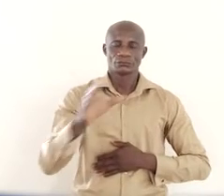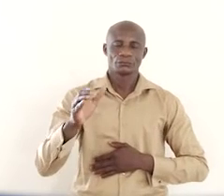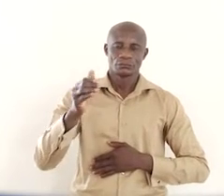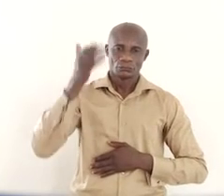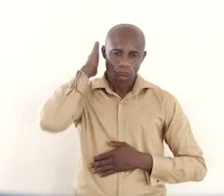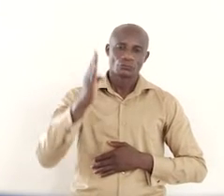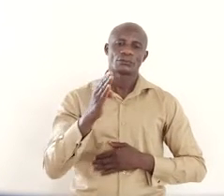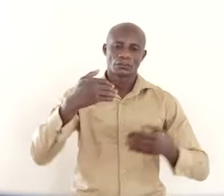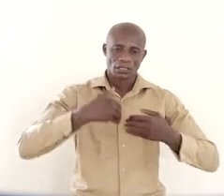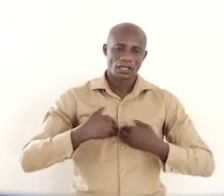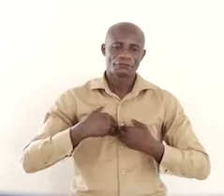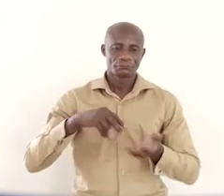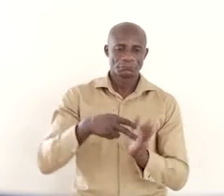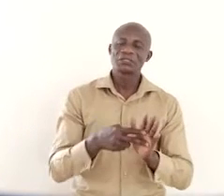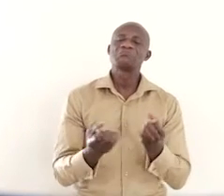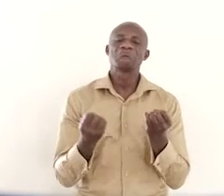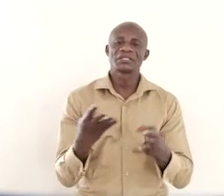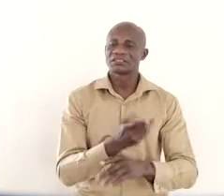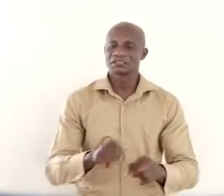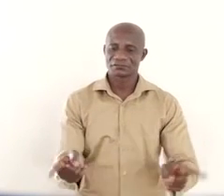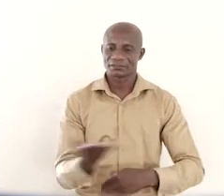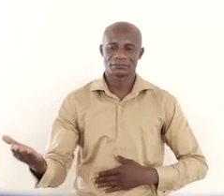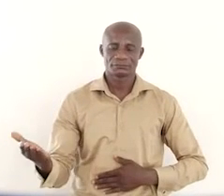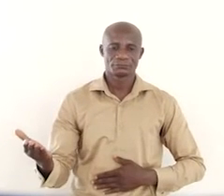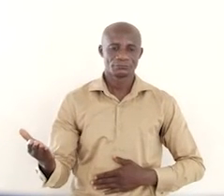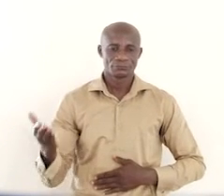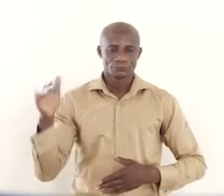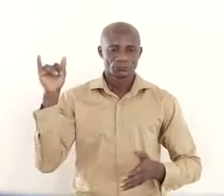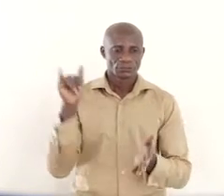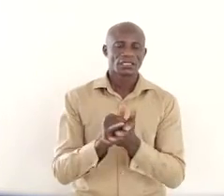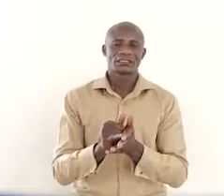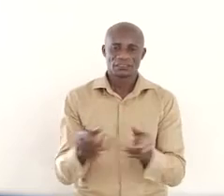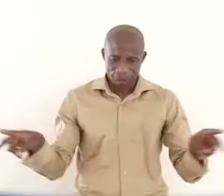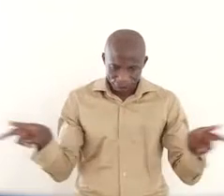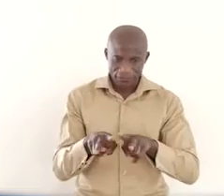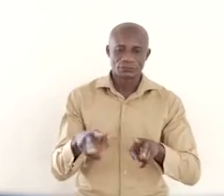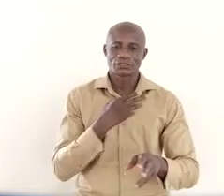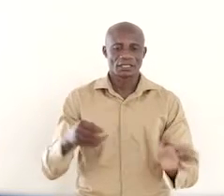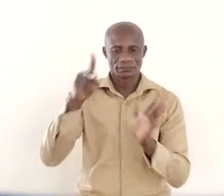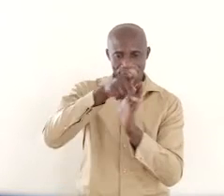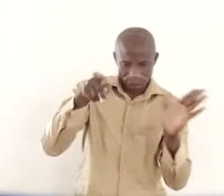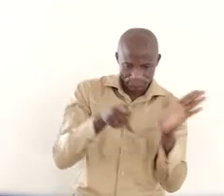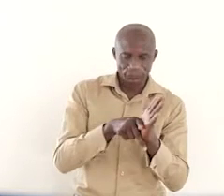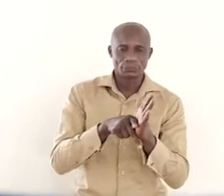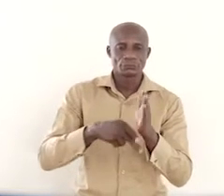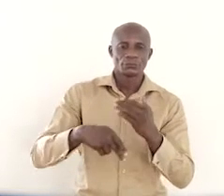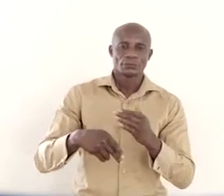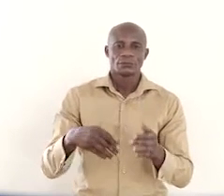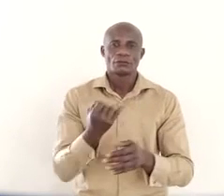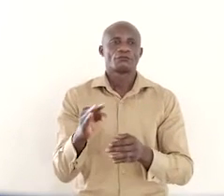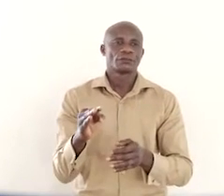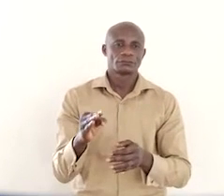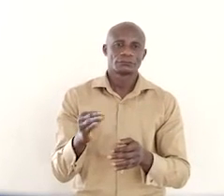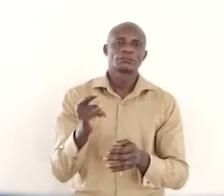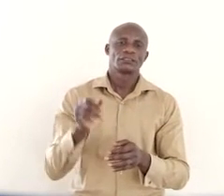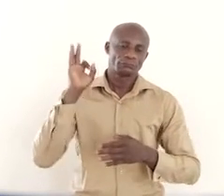have meant many terrible things. That the values and principles behind the